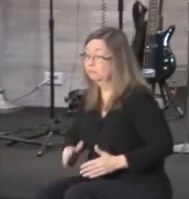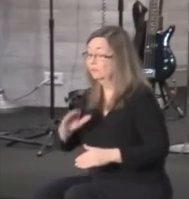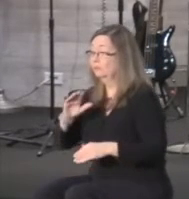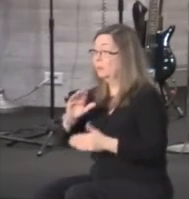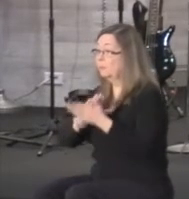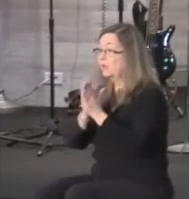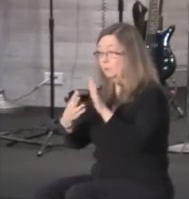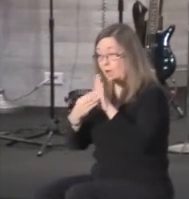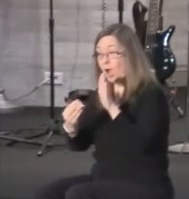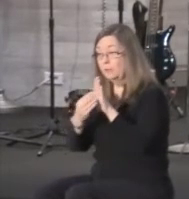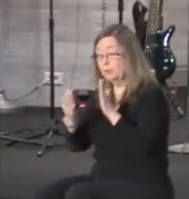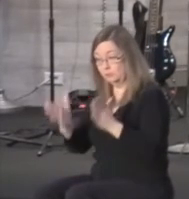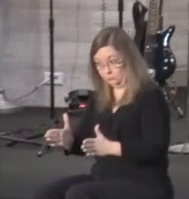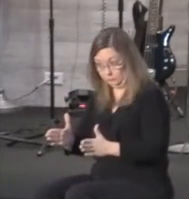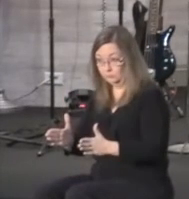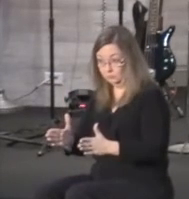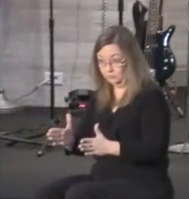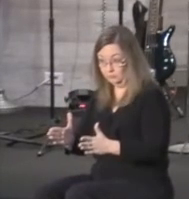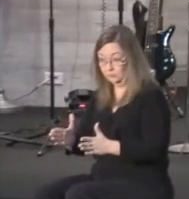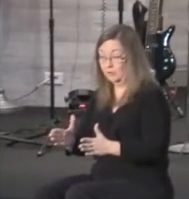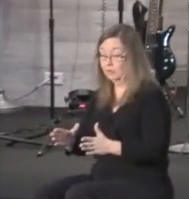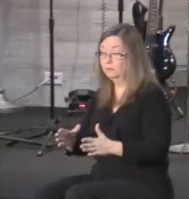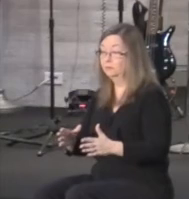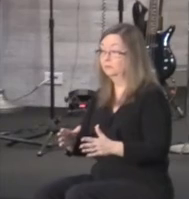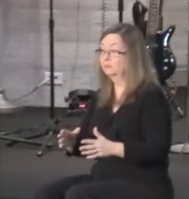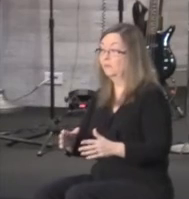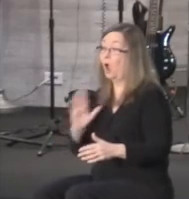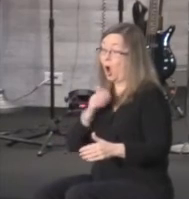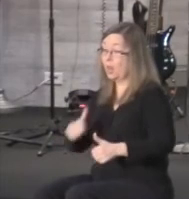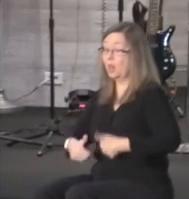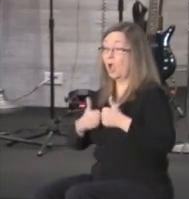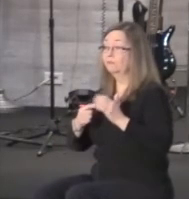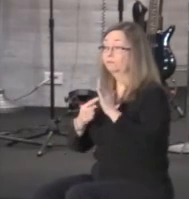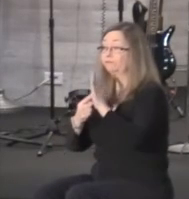We should be becoming emulators. We should be modeling our life.